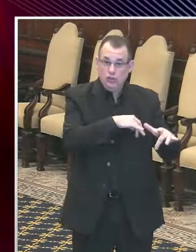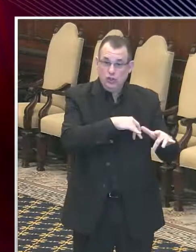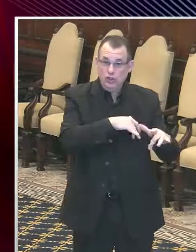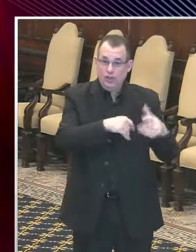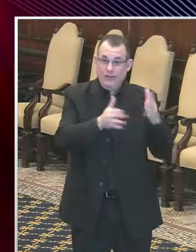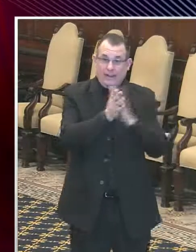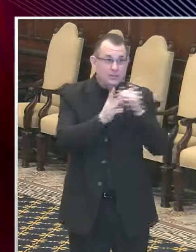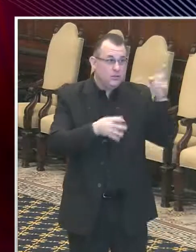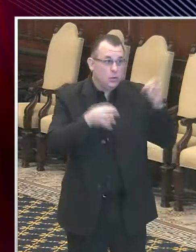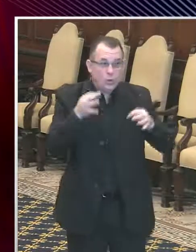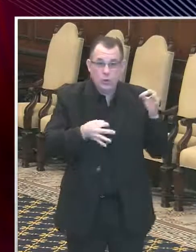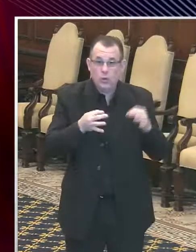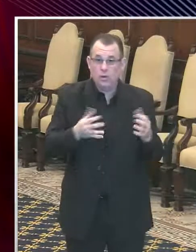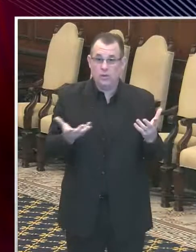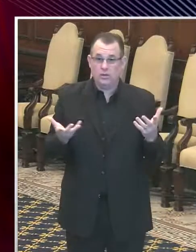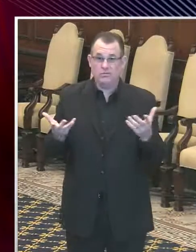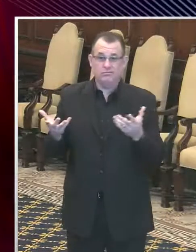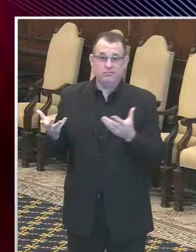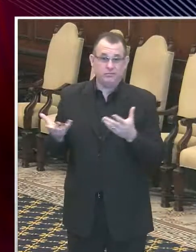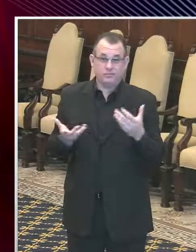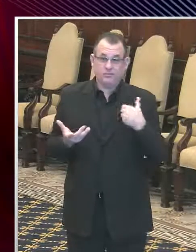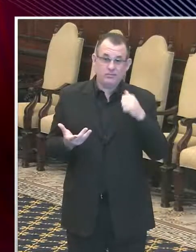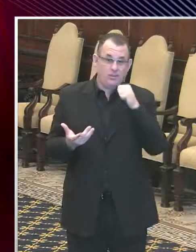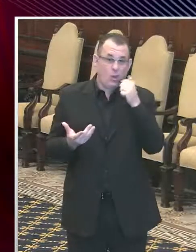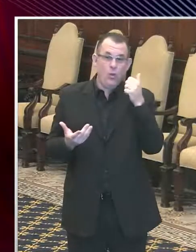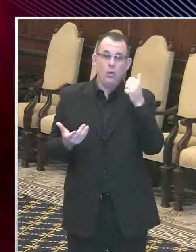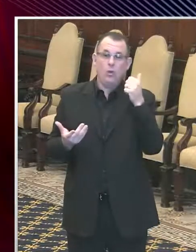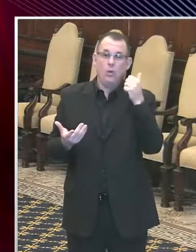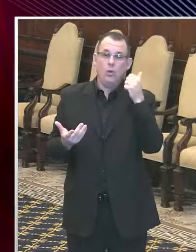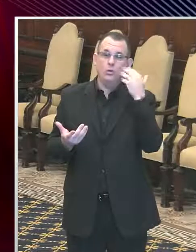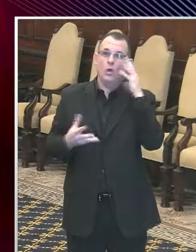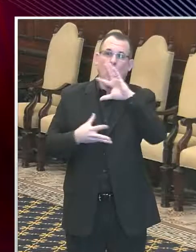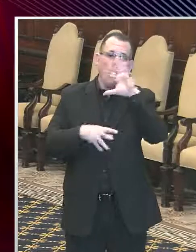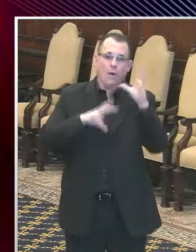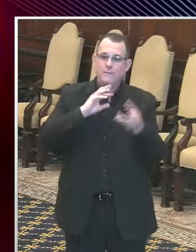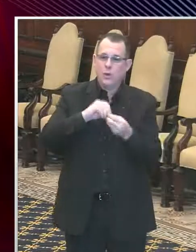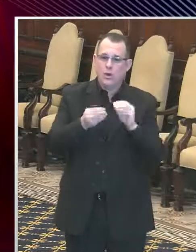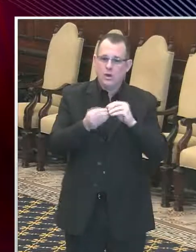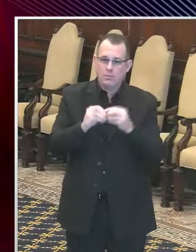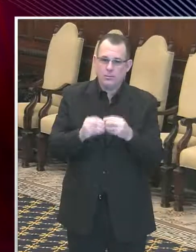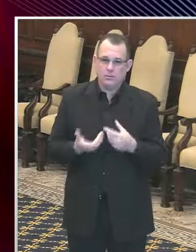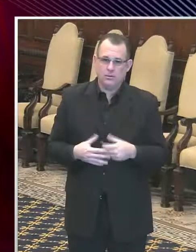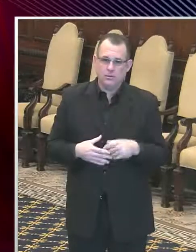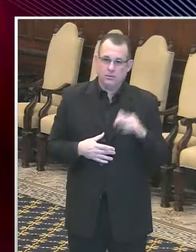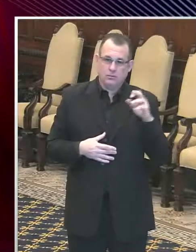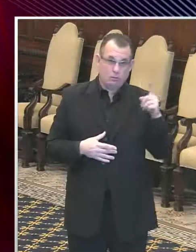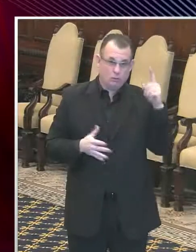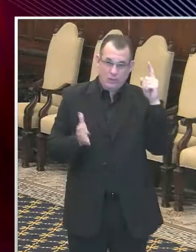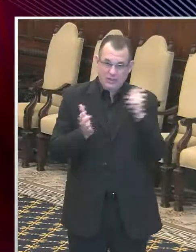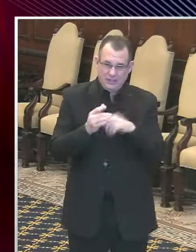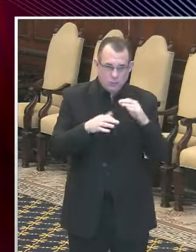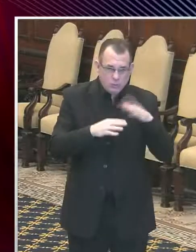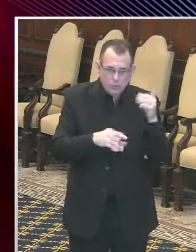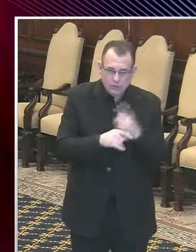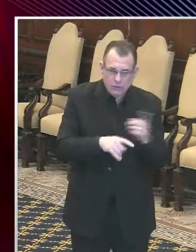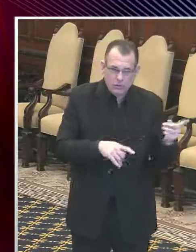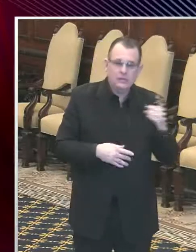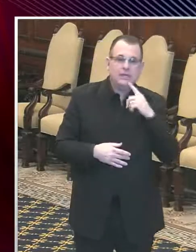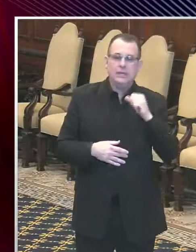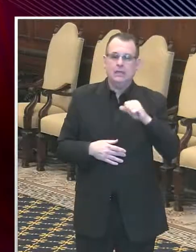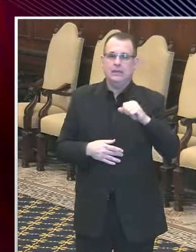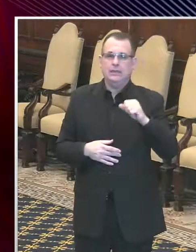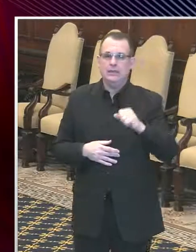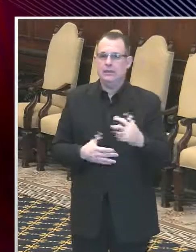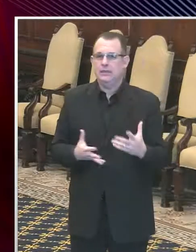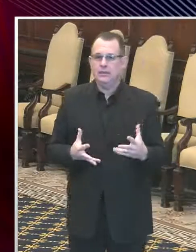court, and I don't know how many total have been released, but I think, Brian, do you know if it's 1,000 or more? Yes. Yeah. So